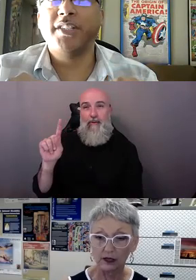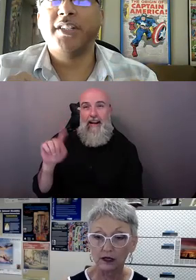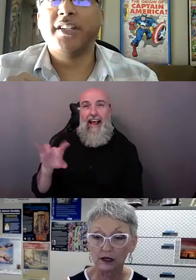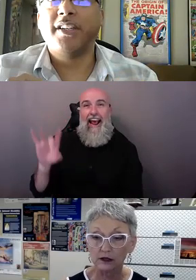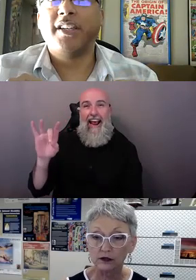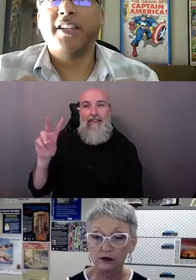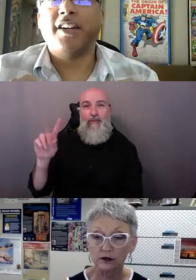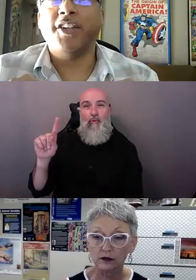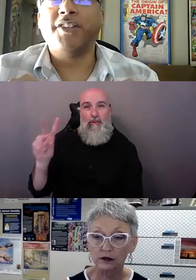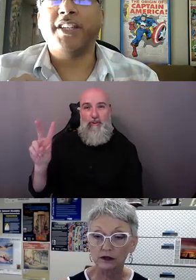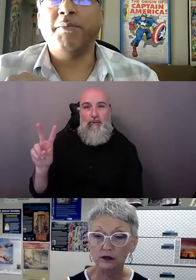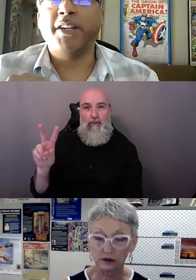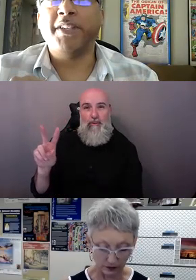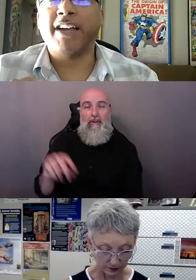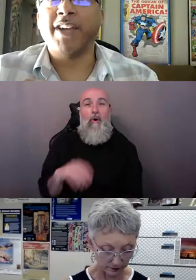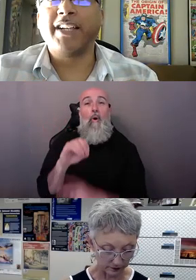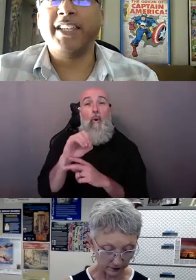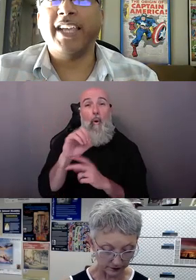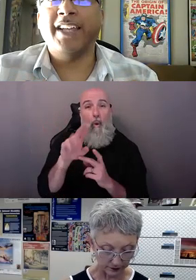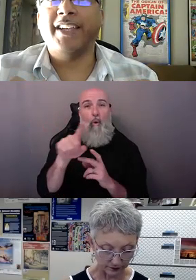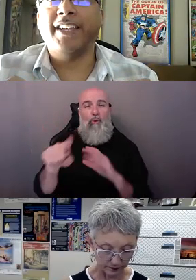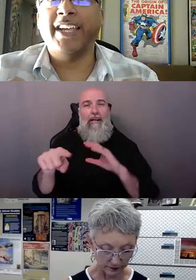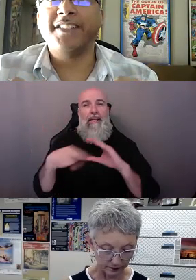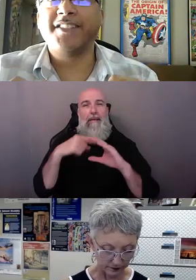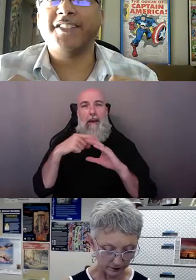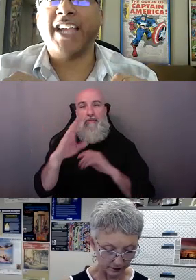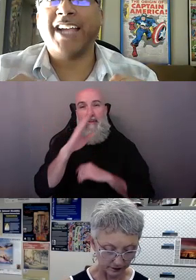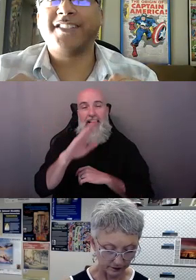832-681-8212. Or you can email me directly at